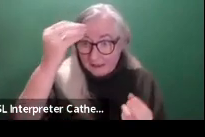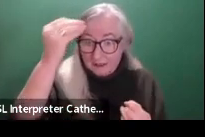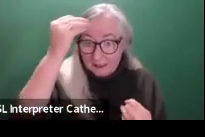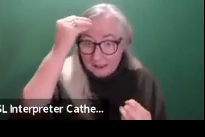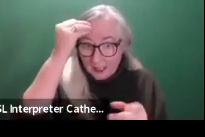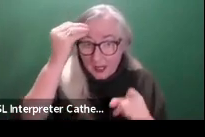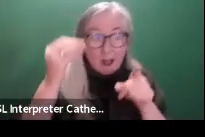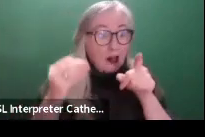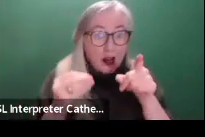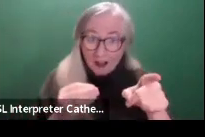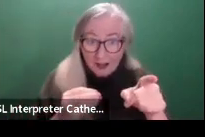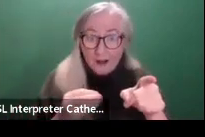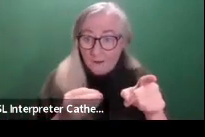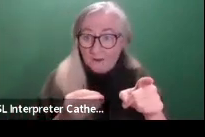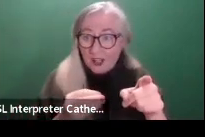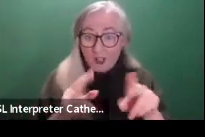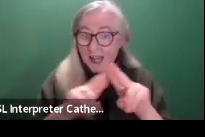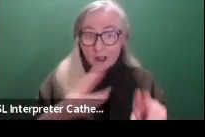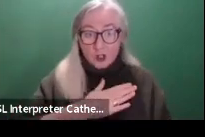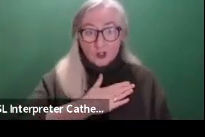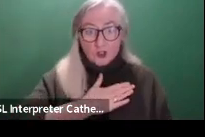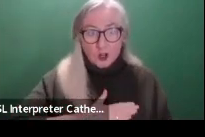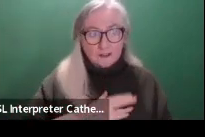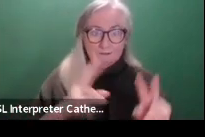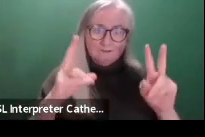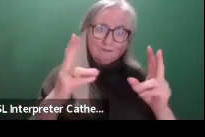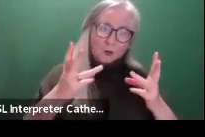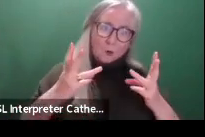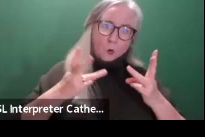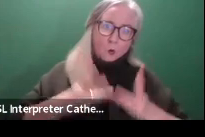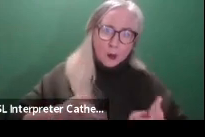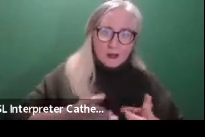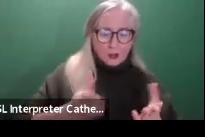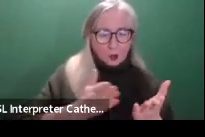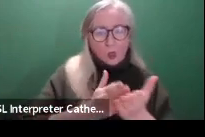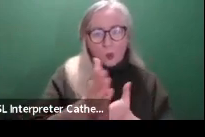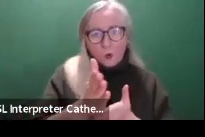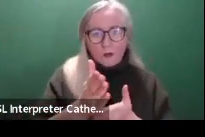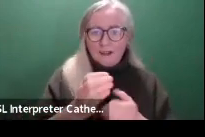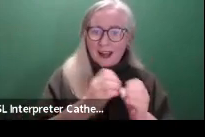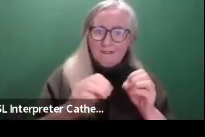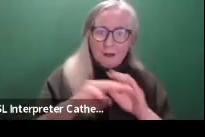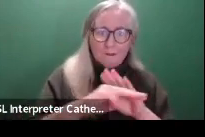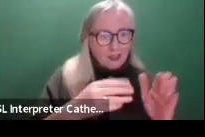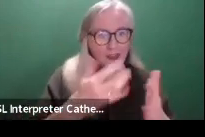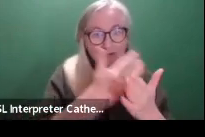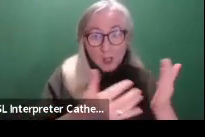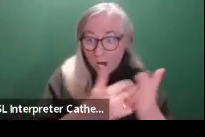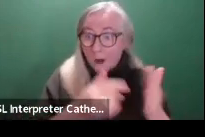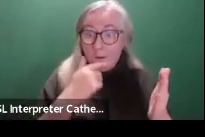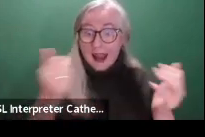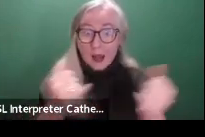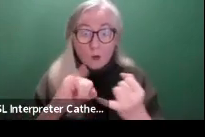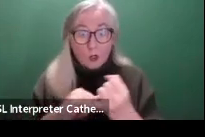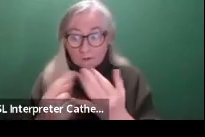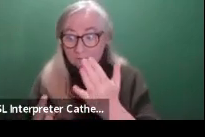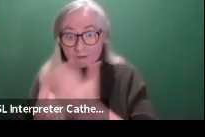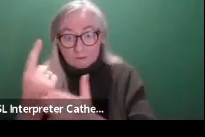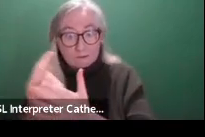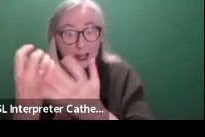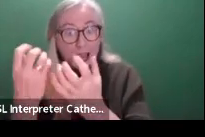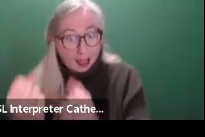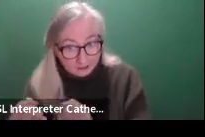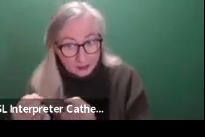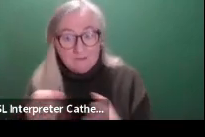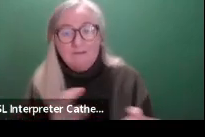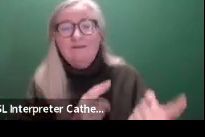case, obviously, that it's just women that are going to be going through menopause and just women that we encounter that will be going through menopause. But